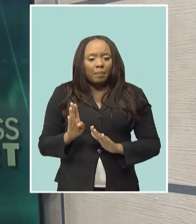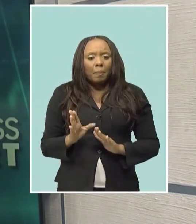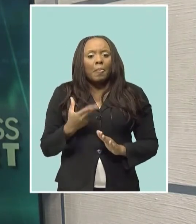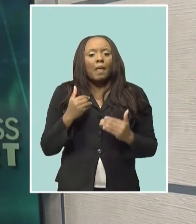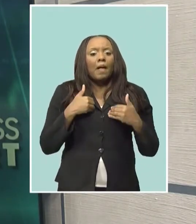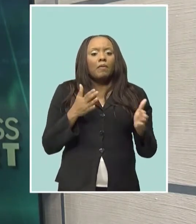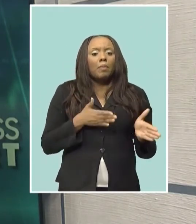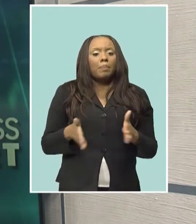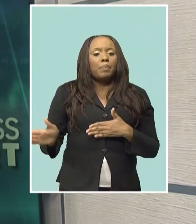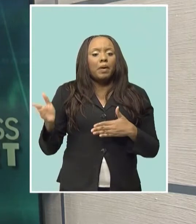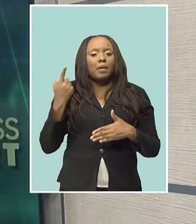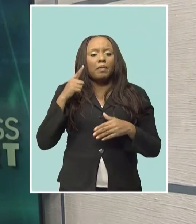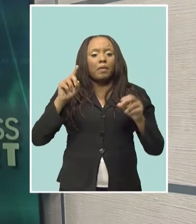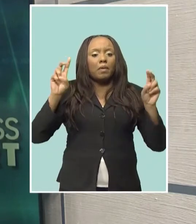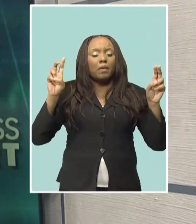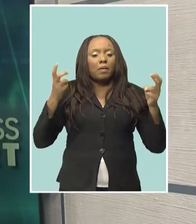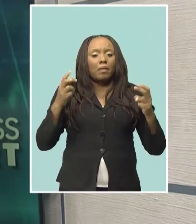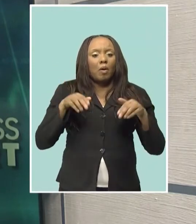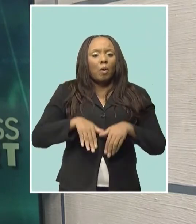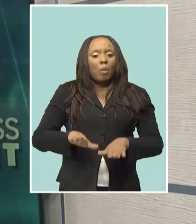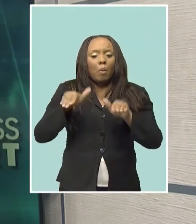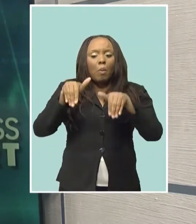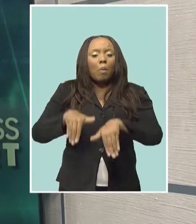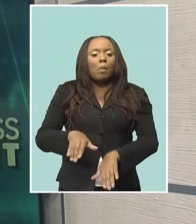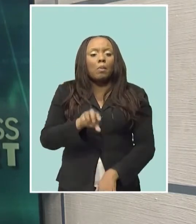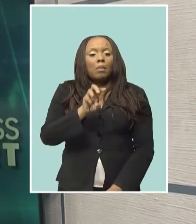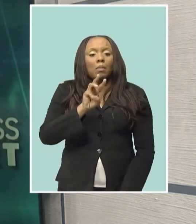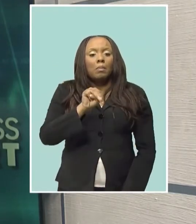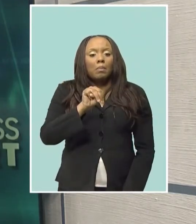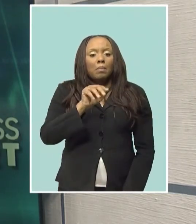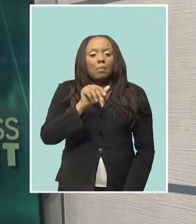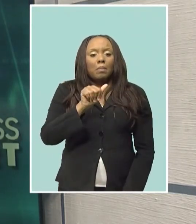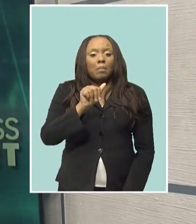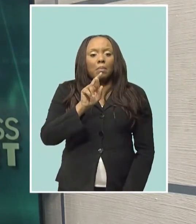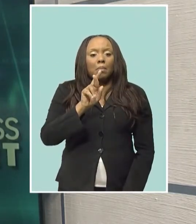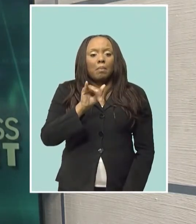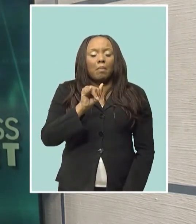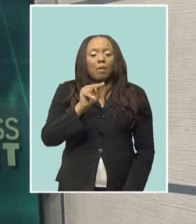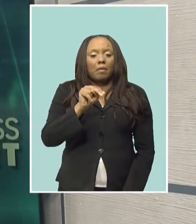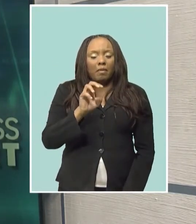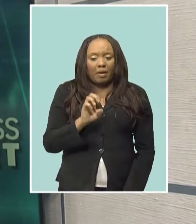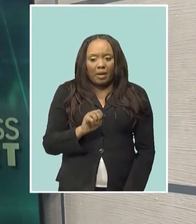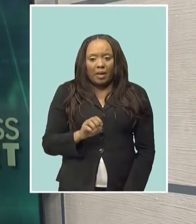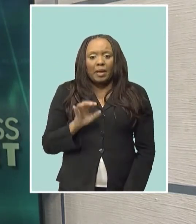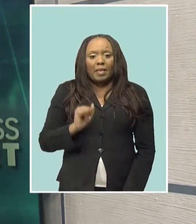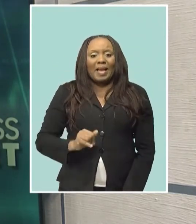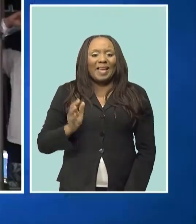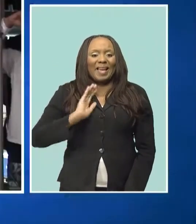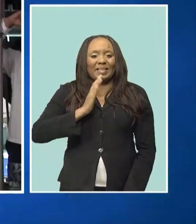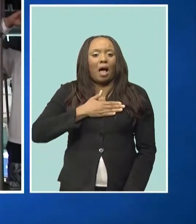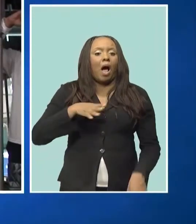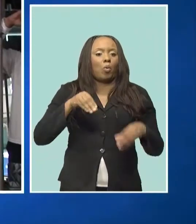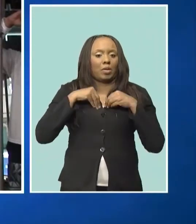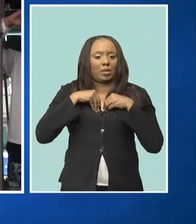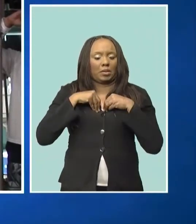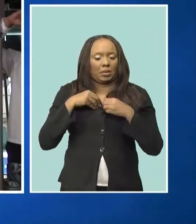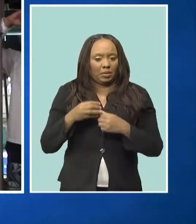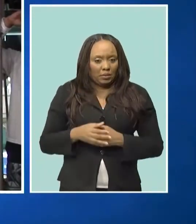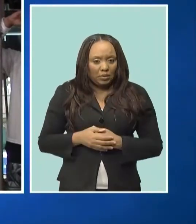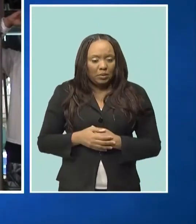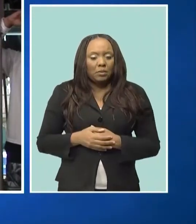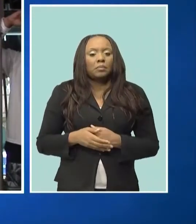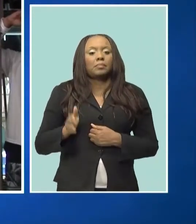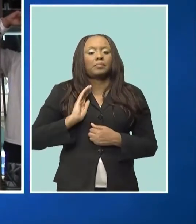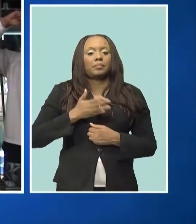spatial plan of action for Barbados, which it will not allow to be compromised. Minister Ford stressed that the government of